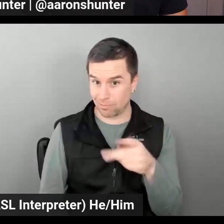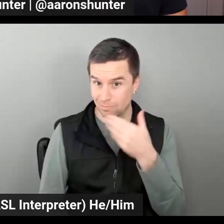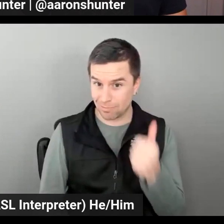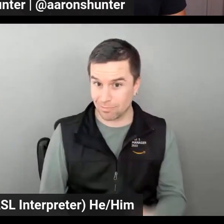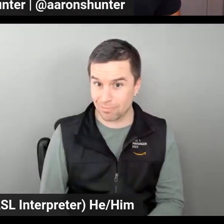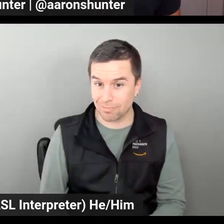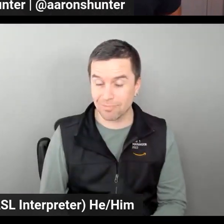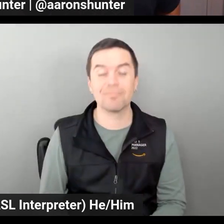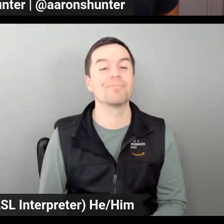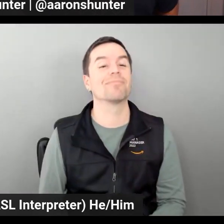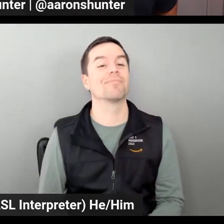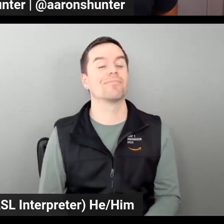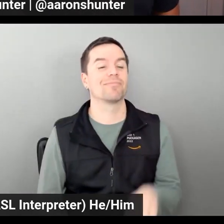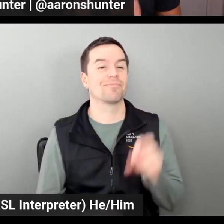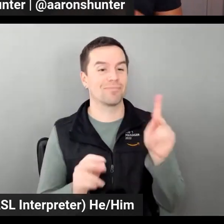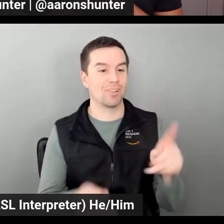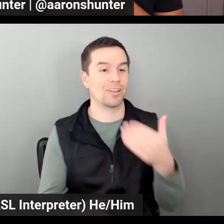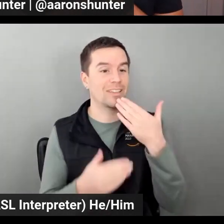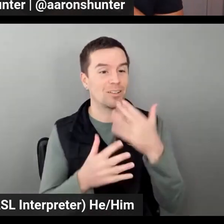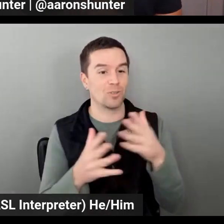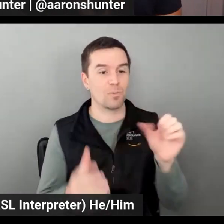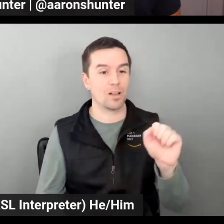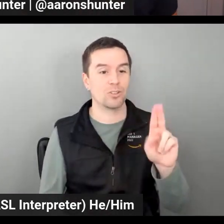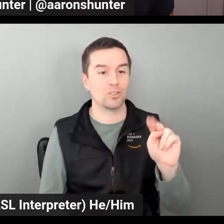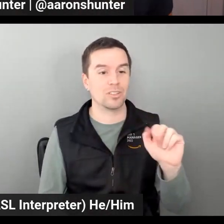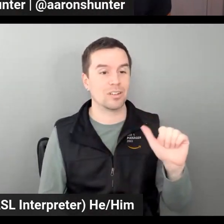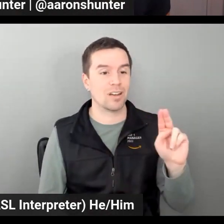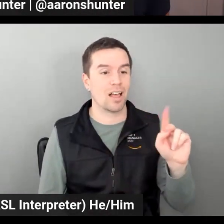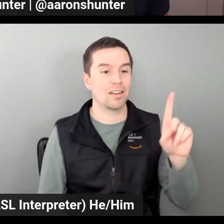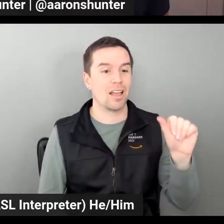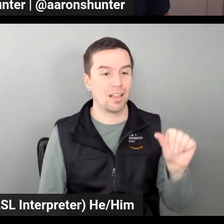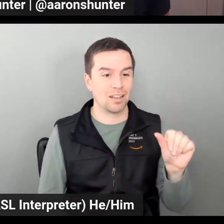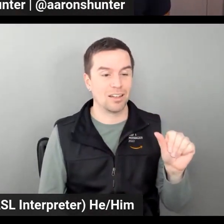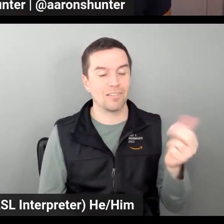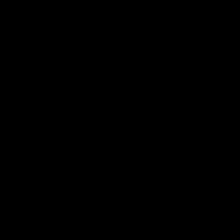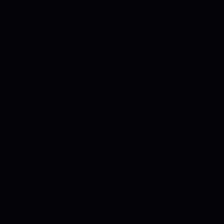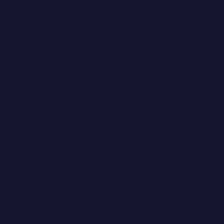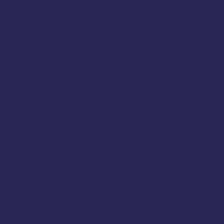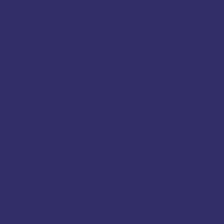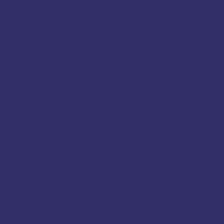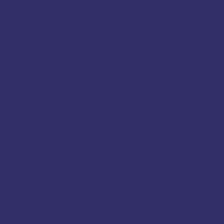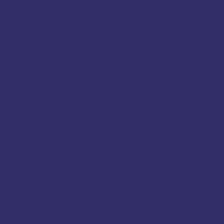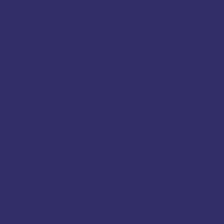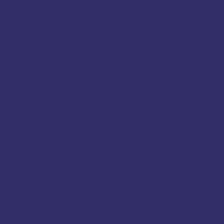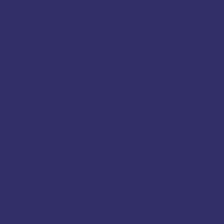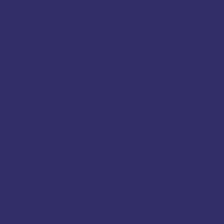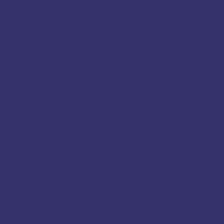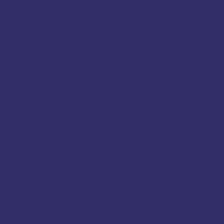Well, thanks so much, Sananda, for coming on. That was great. Thank you so much. Thank you. Bye. All right.